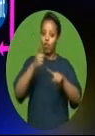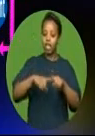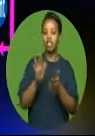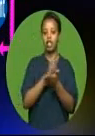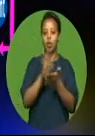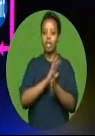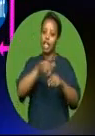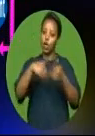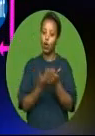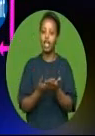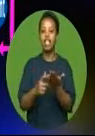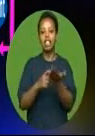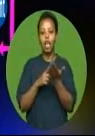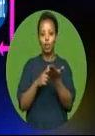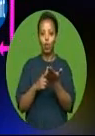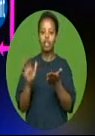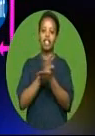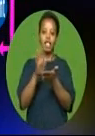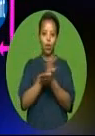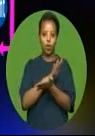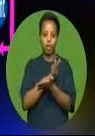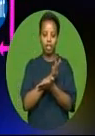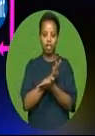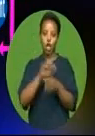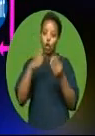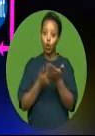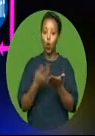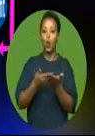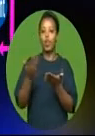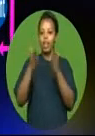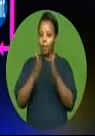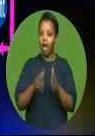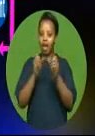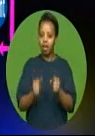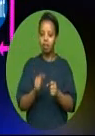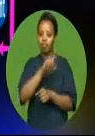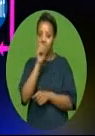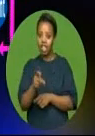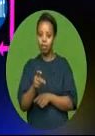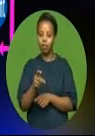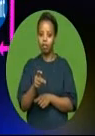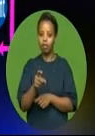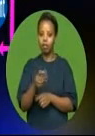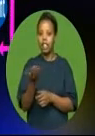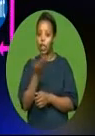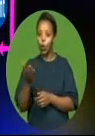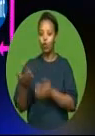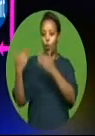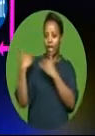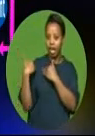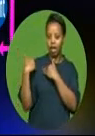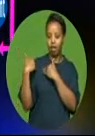documents, including transport document, so the buyer can claim the goods from the carrier.